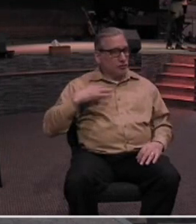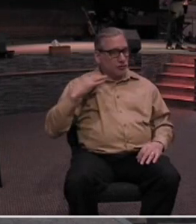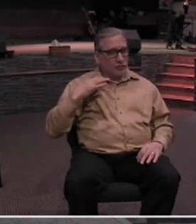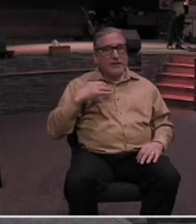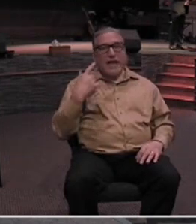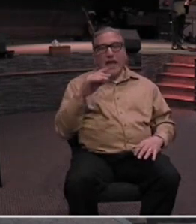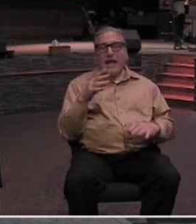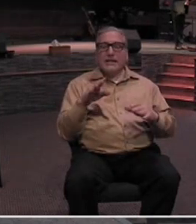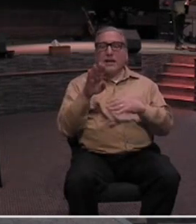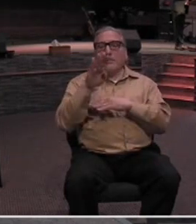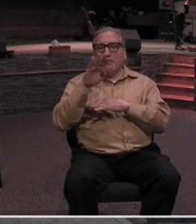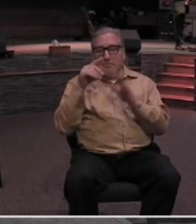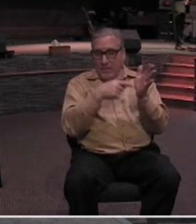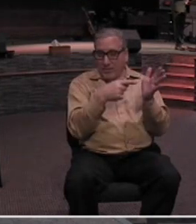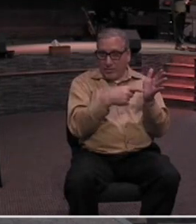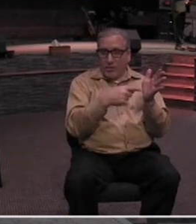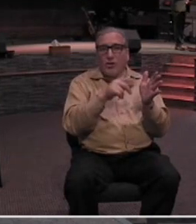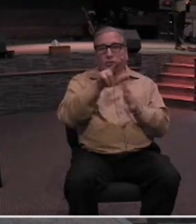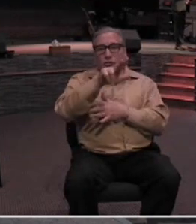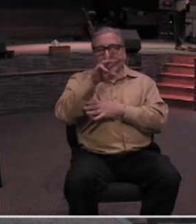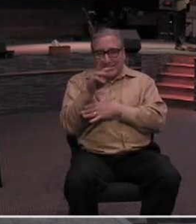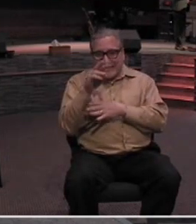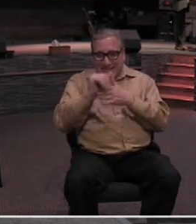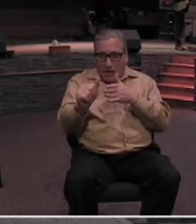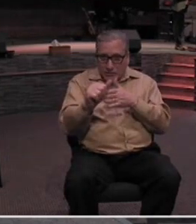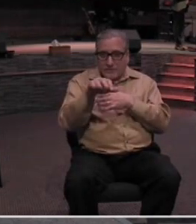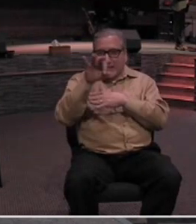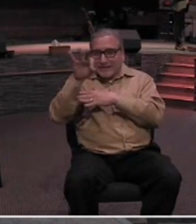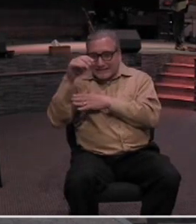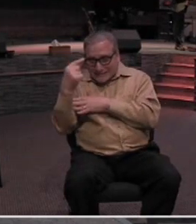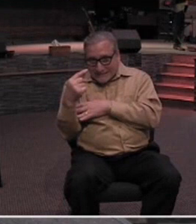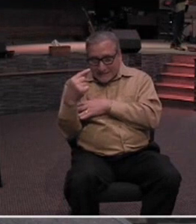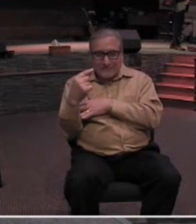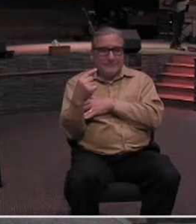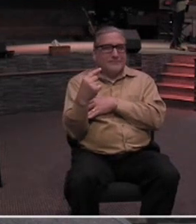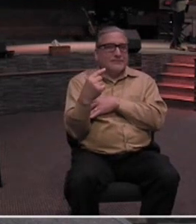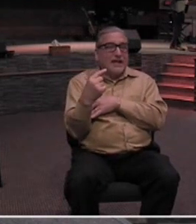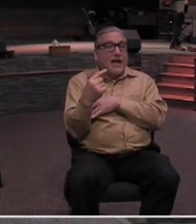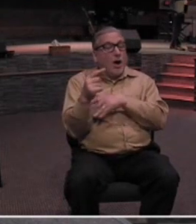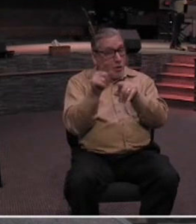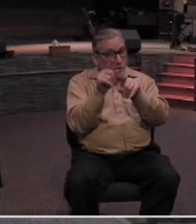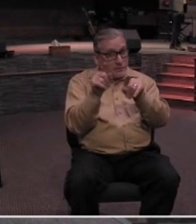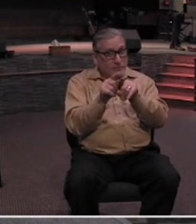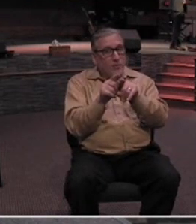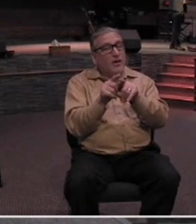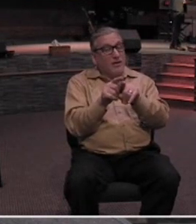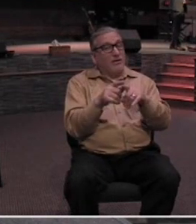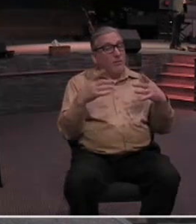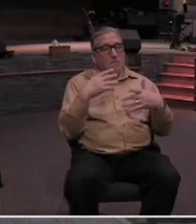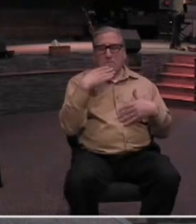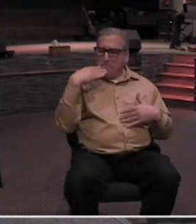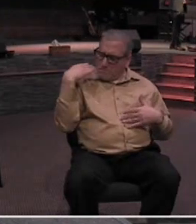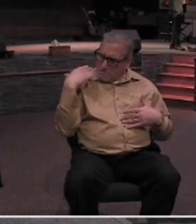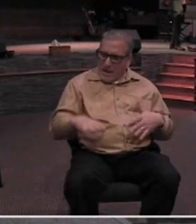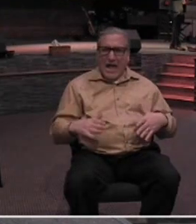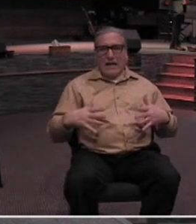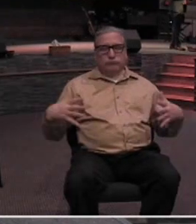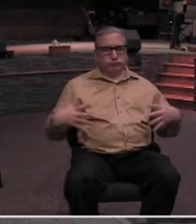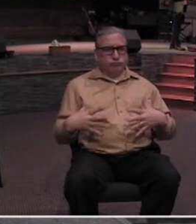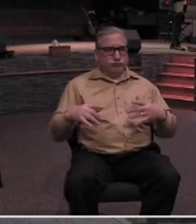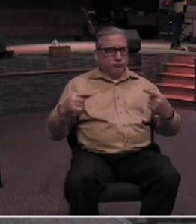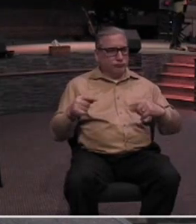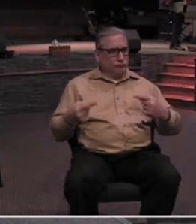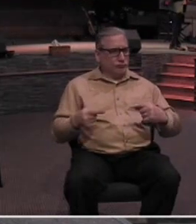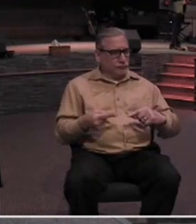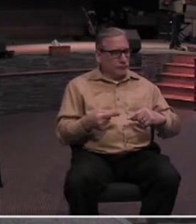for $36.99, as well as the mother of all stomach aches. Now, when I